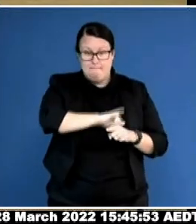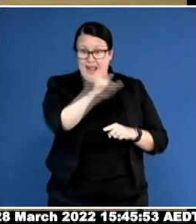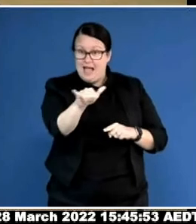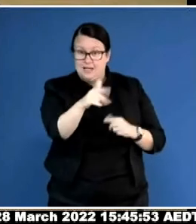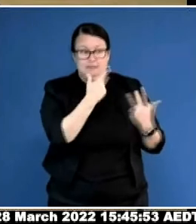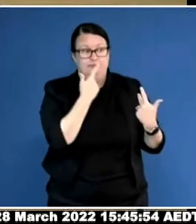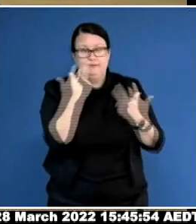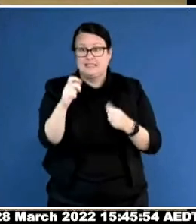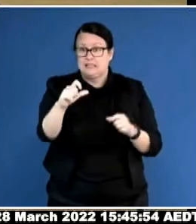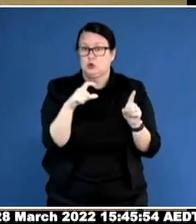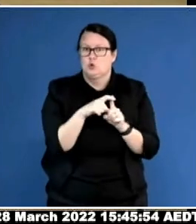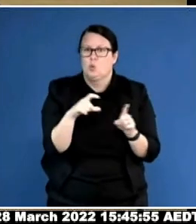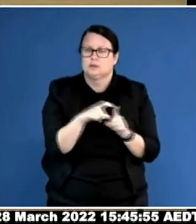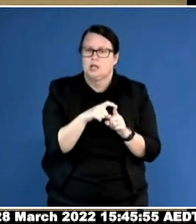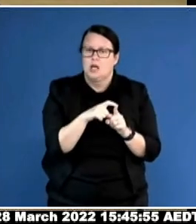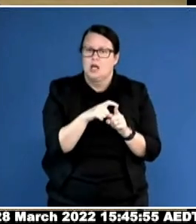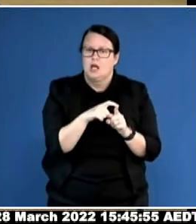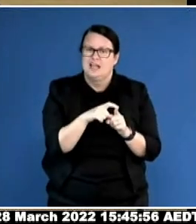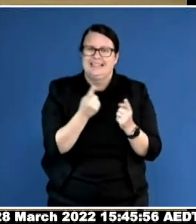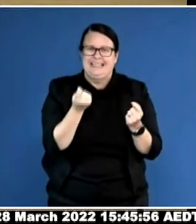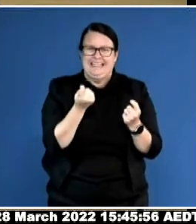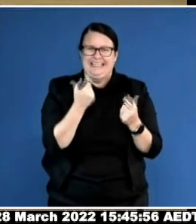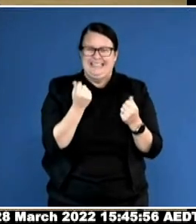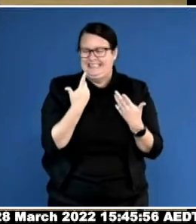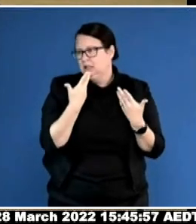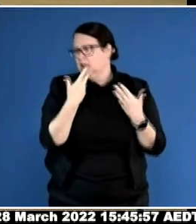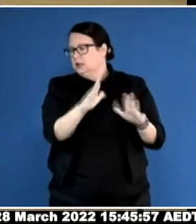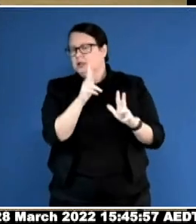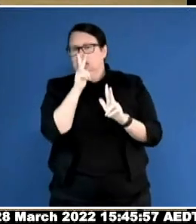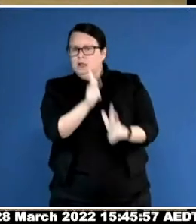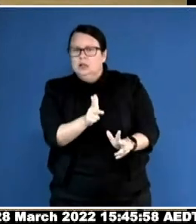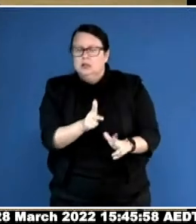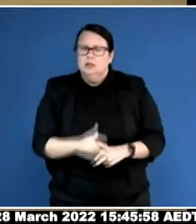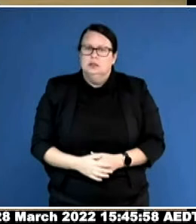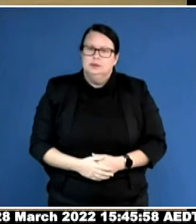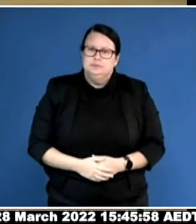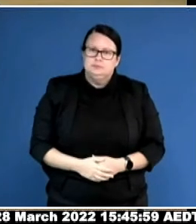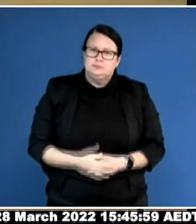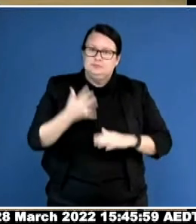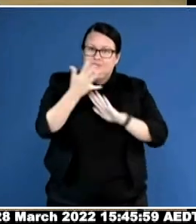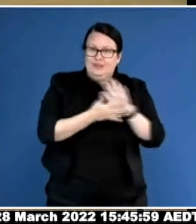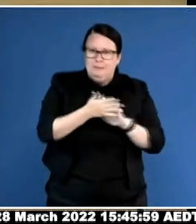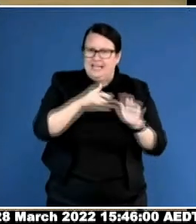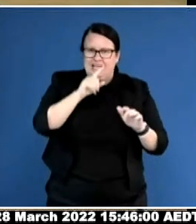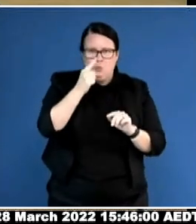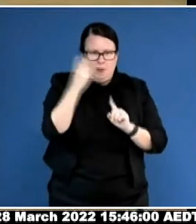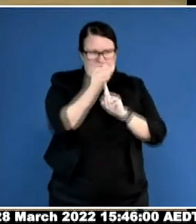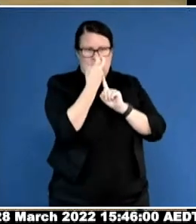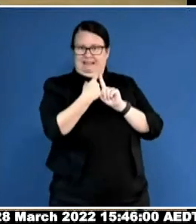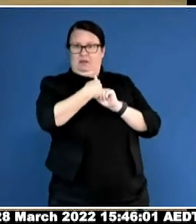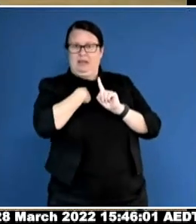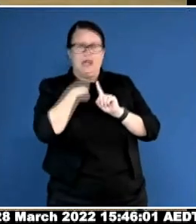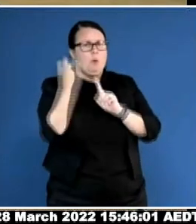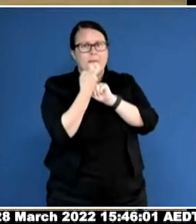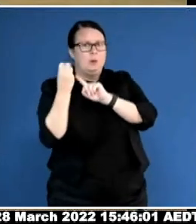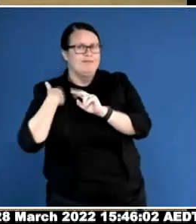into state to see his daughter, that would be a win-win situation, because that way he wouldn't be coming after me or my